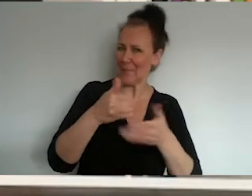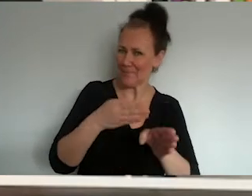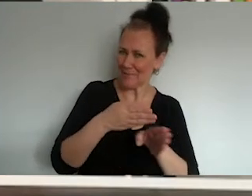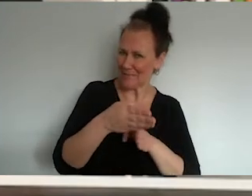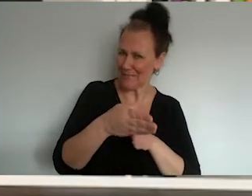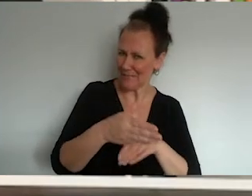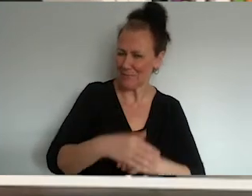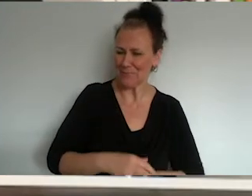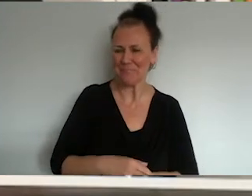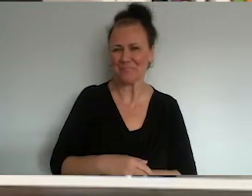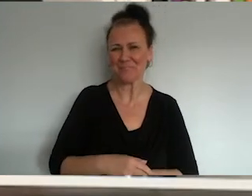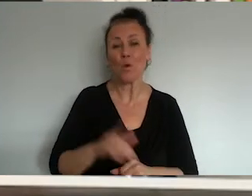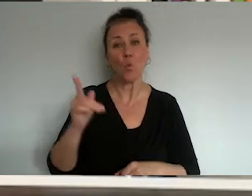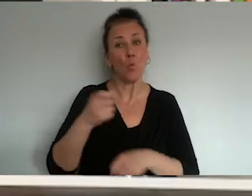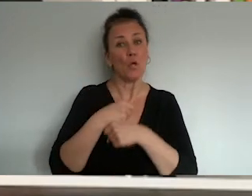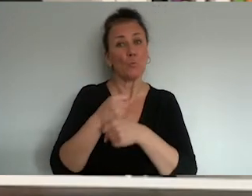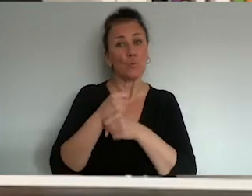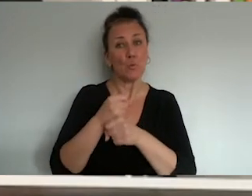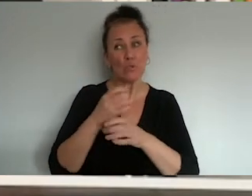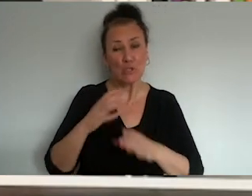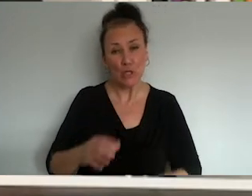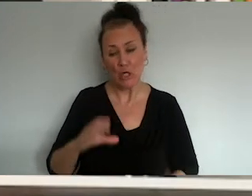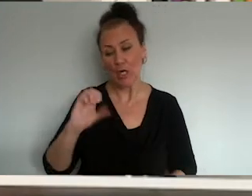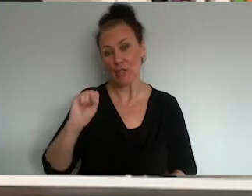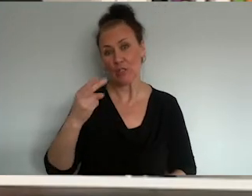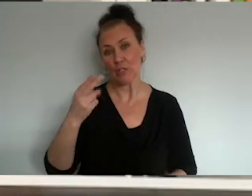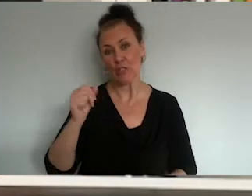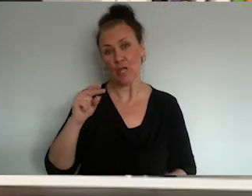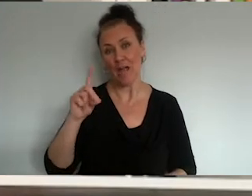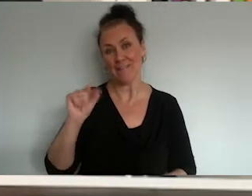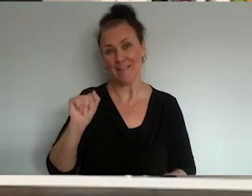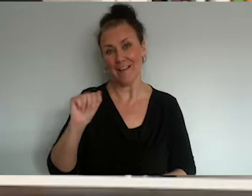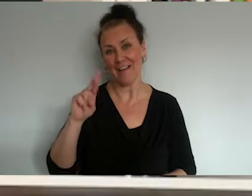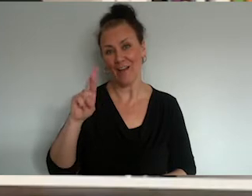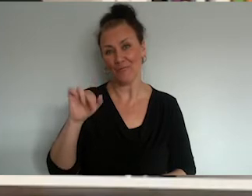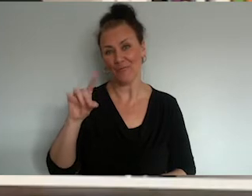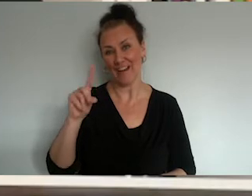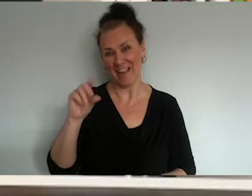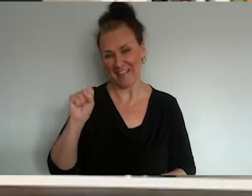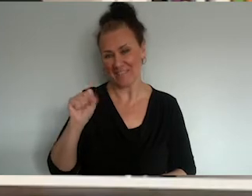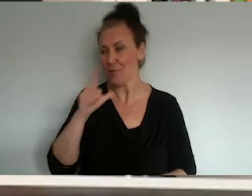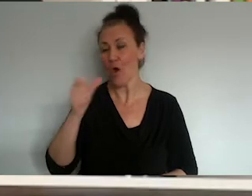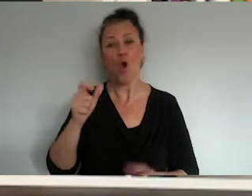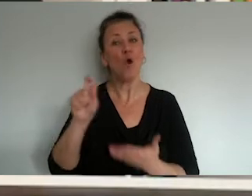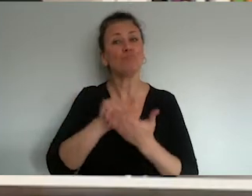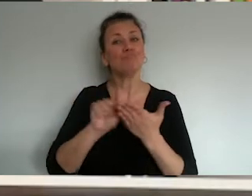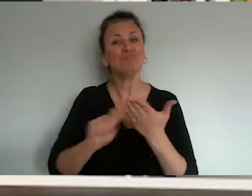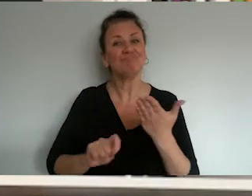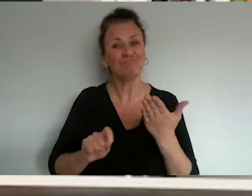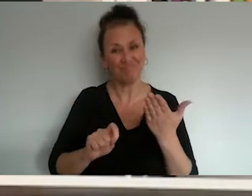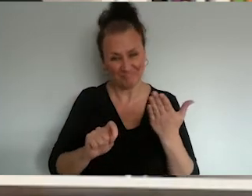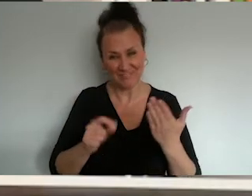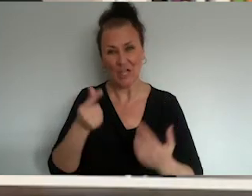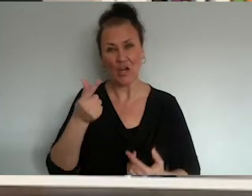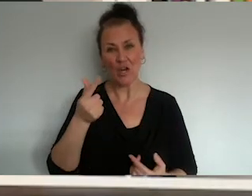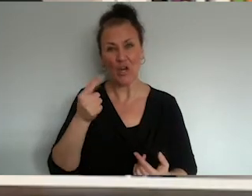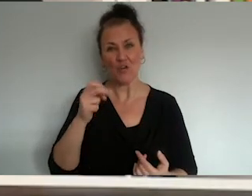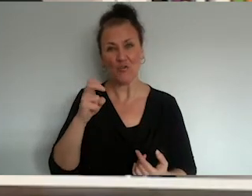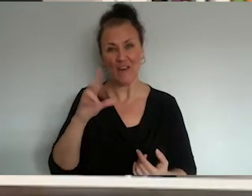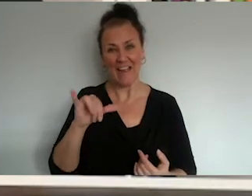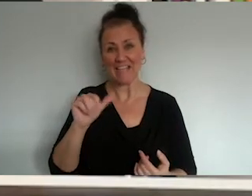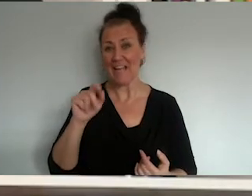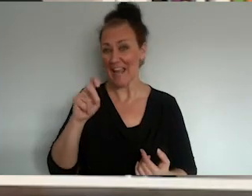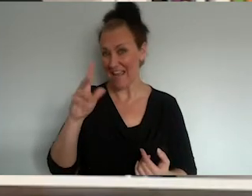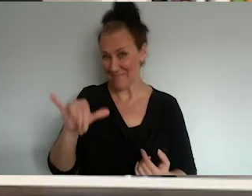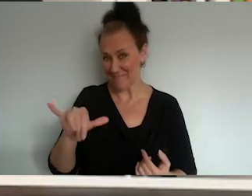professions. Producer Shonda Rhimes, who created the hit TV series Grey's Anatomy, put it best in